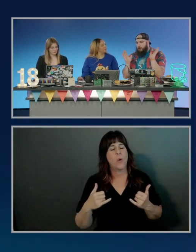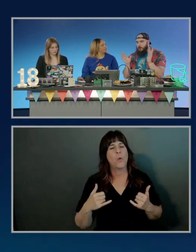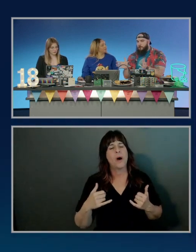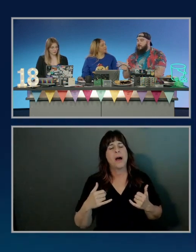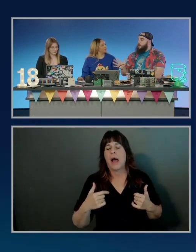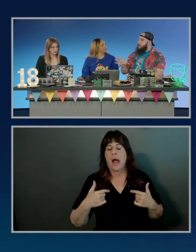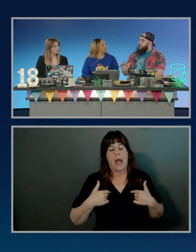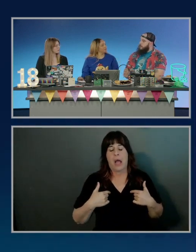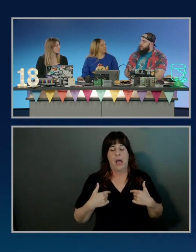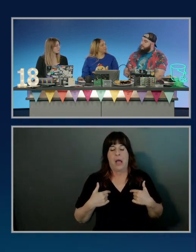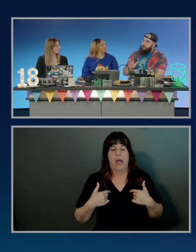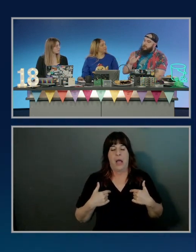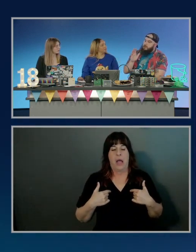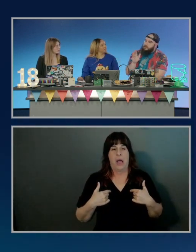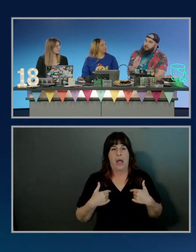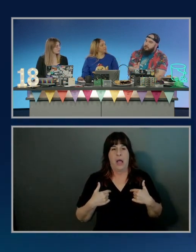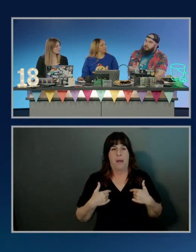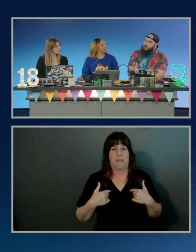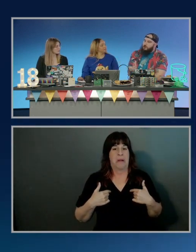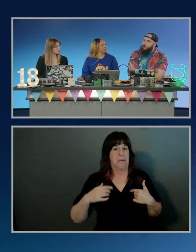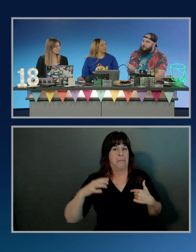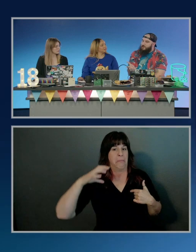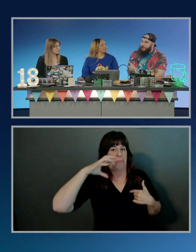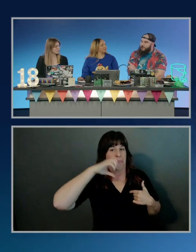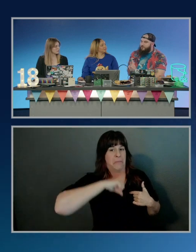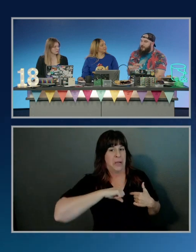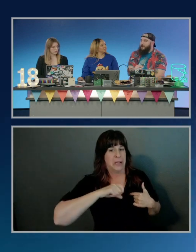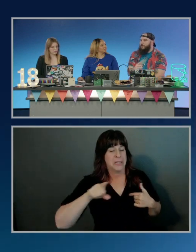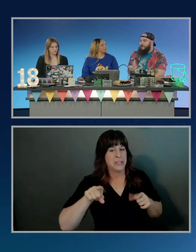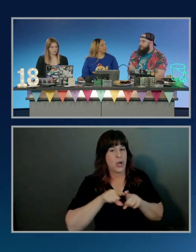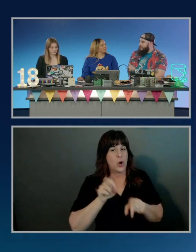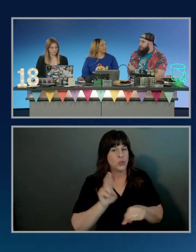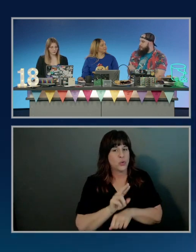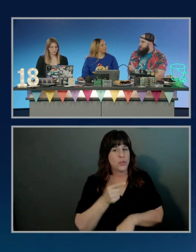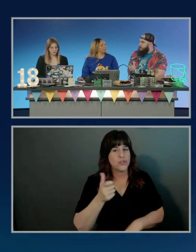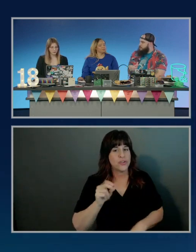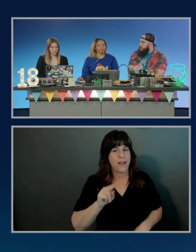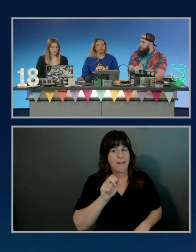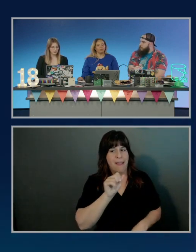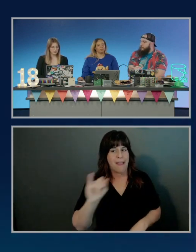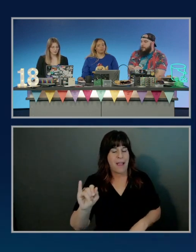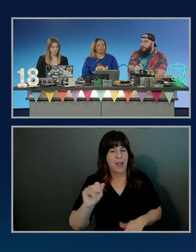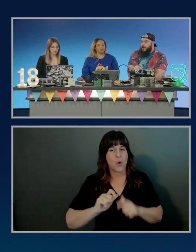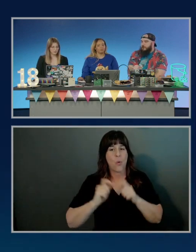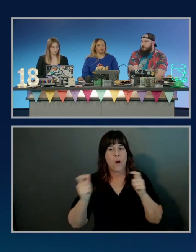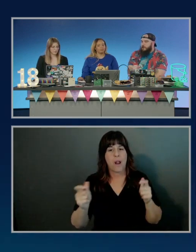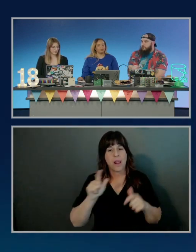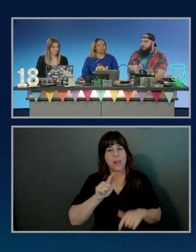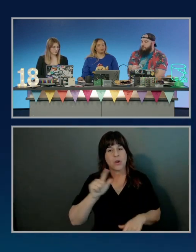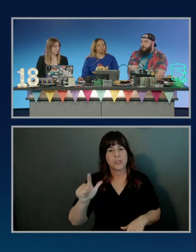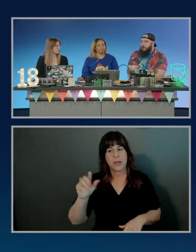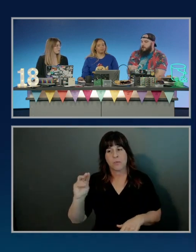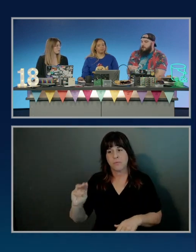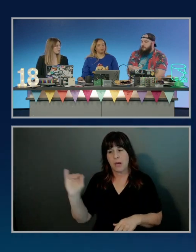going to go out on a limb here and I guess this is also using generative AI or some sort of a large language model to